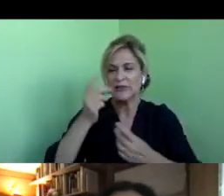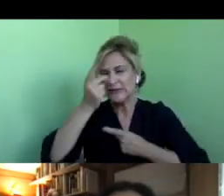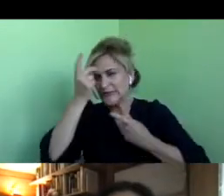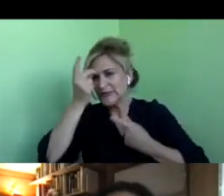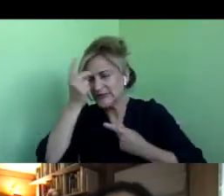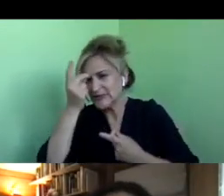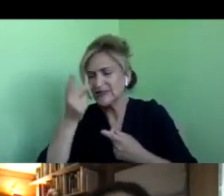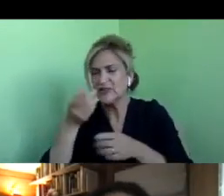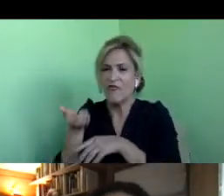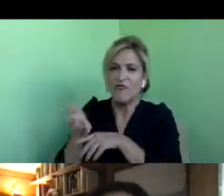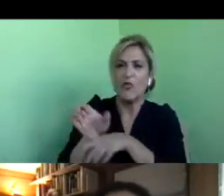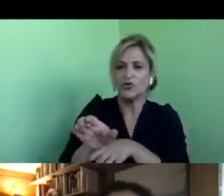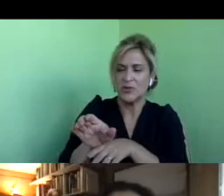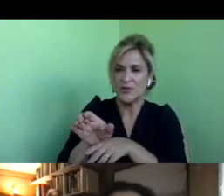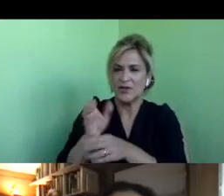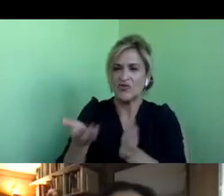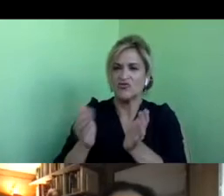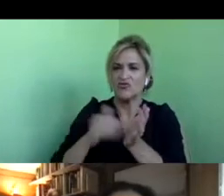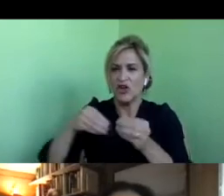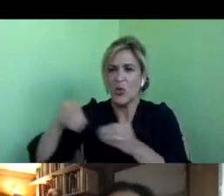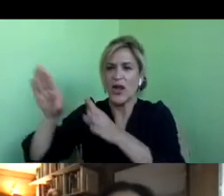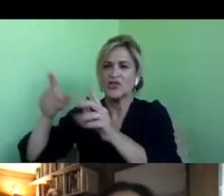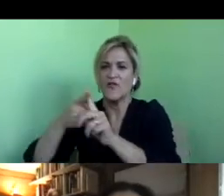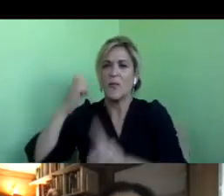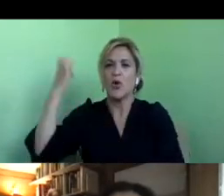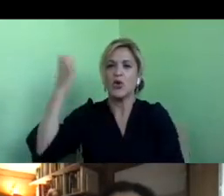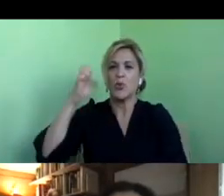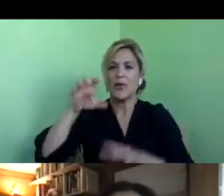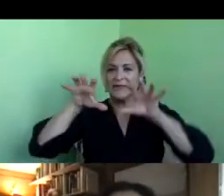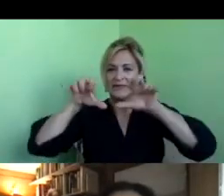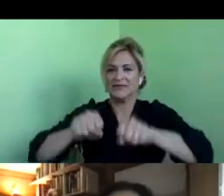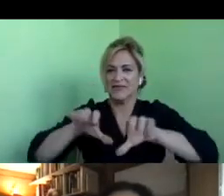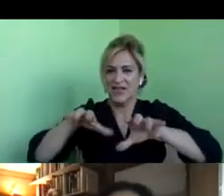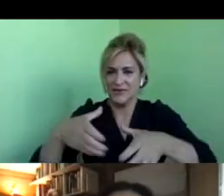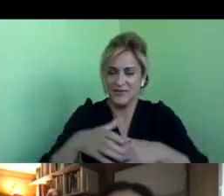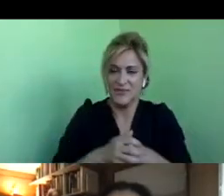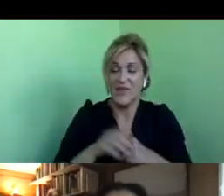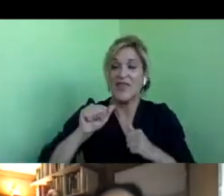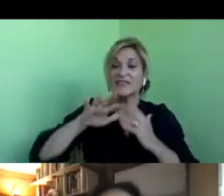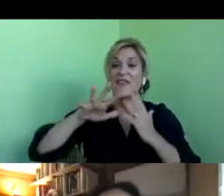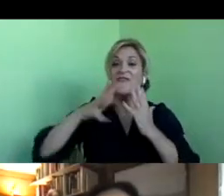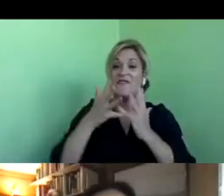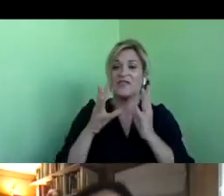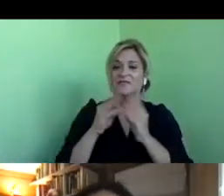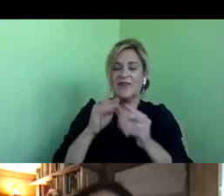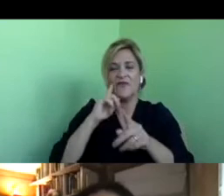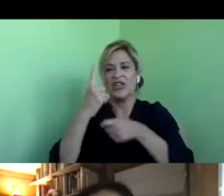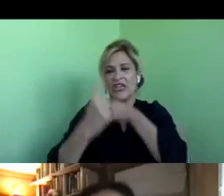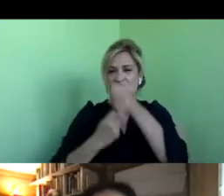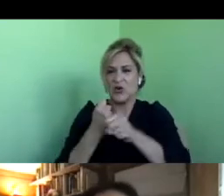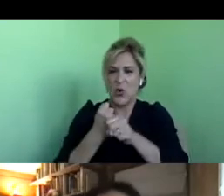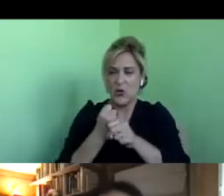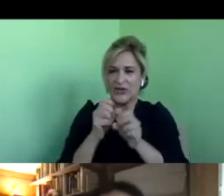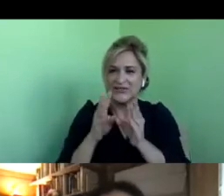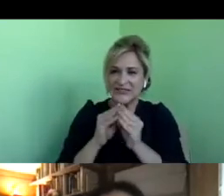European colonizers. This is the fifth installment of our year-long series of new project commissions and